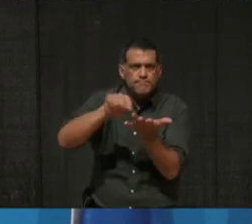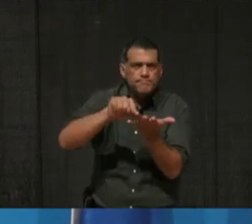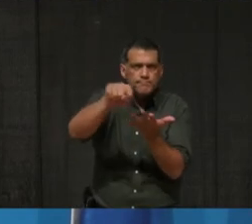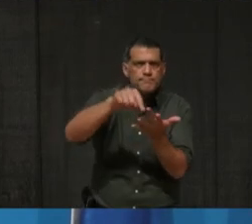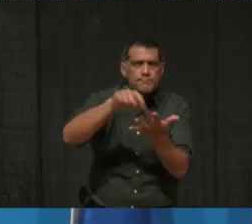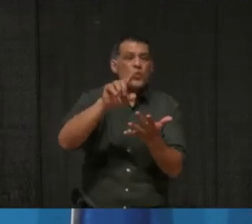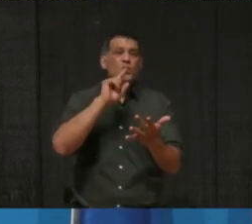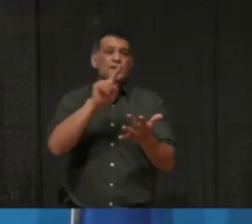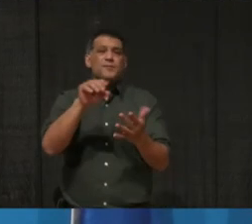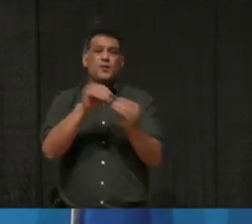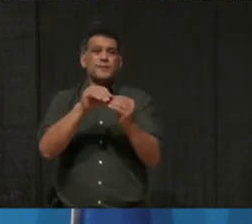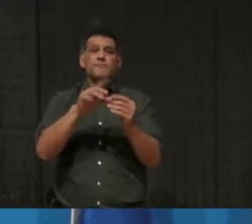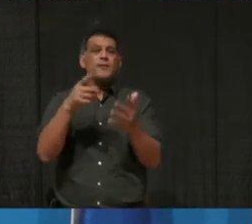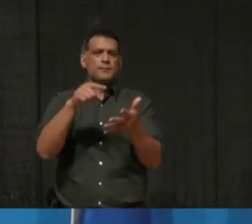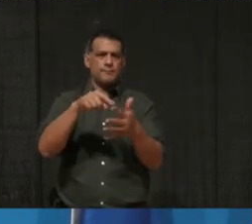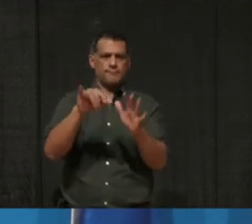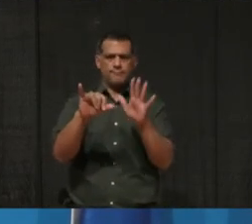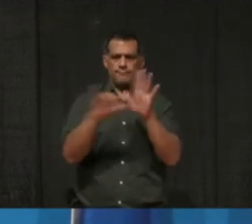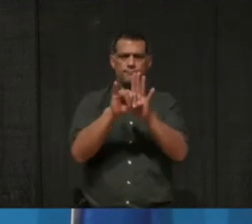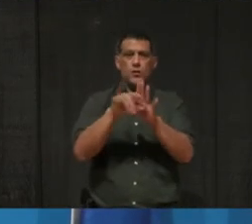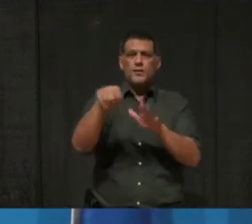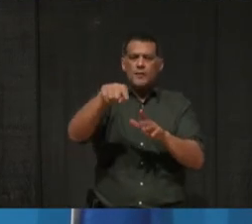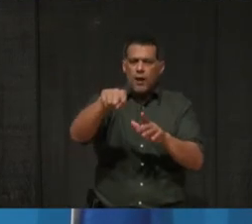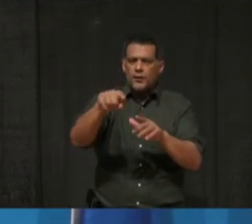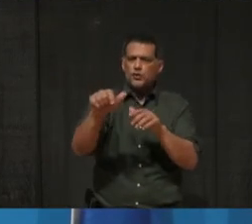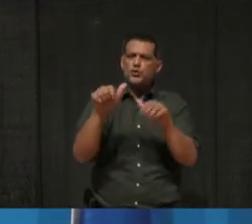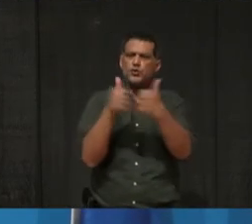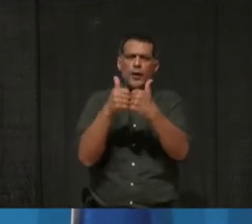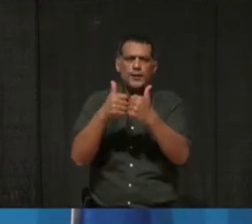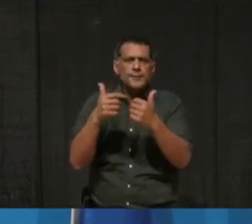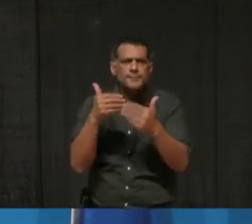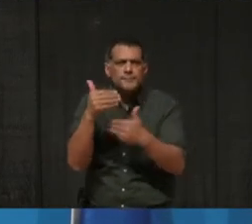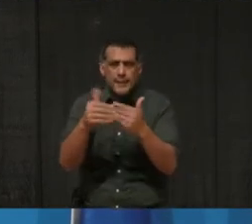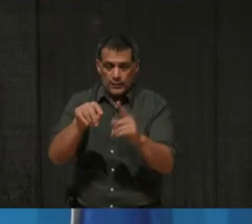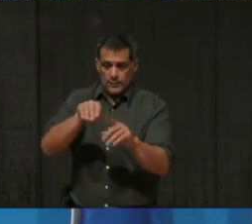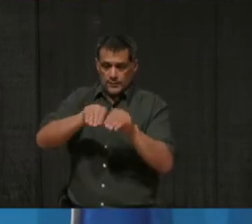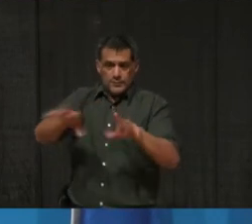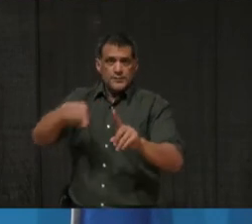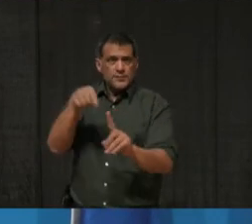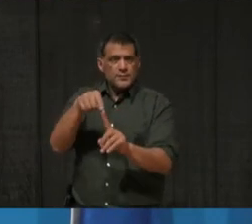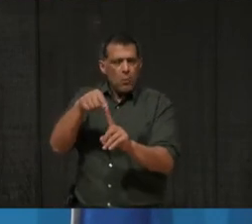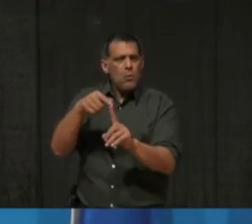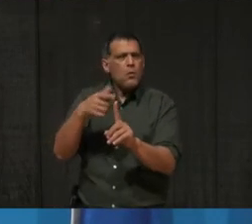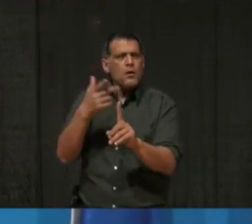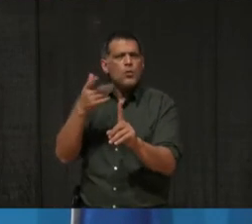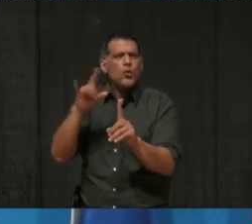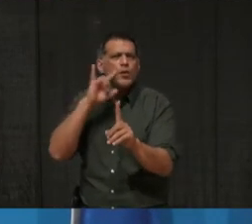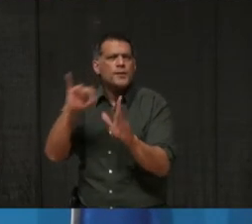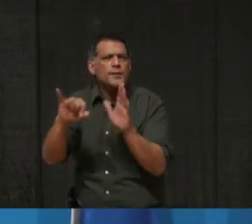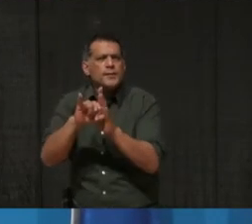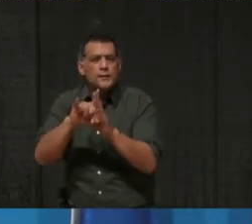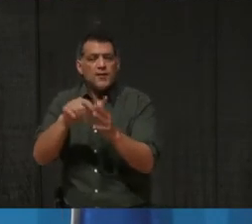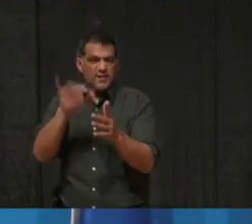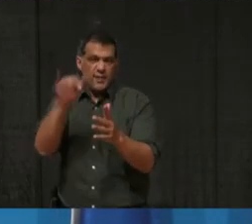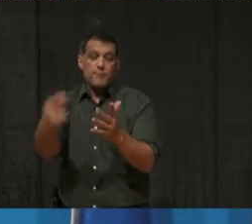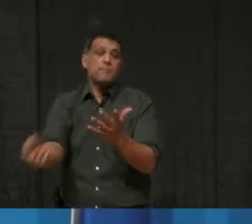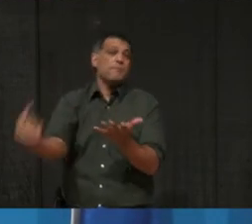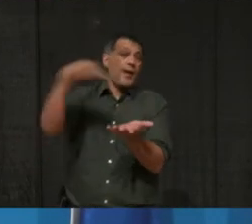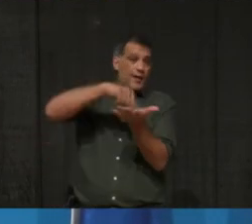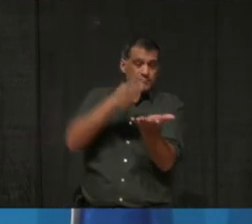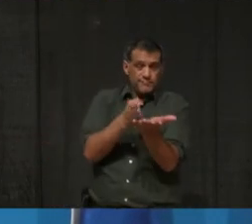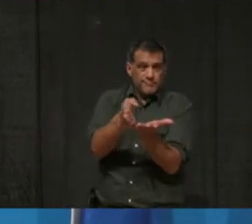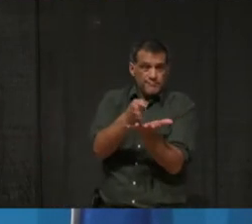processes. My goal and desire is to see that data acted on in terms of prioritizing proactive inspections and to make sure that